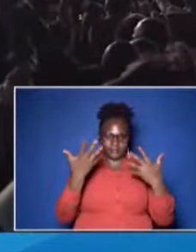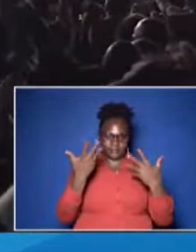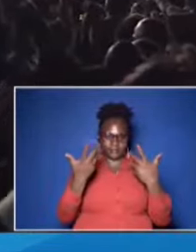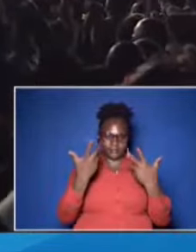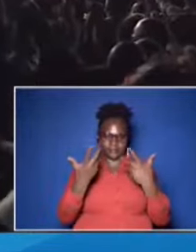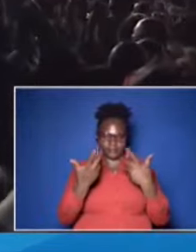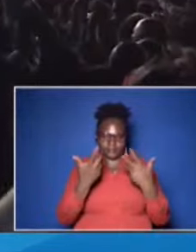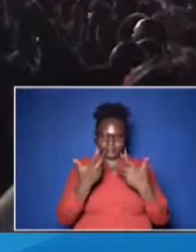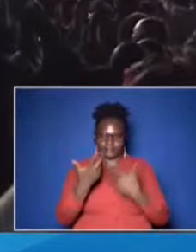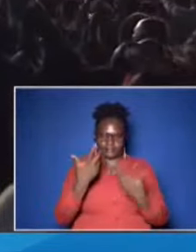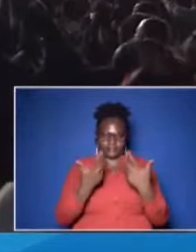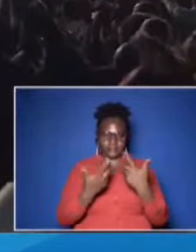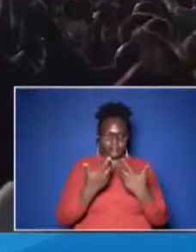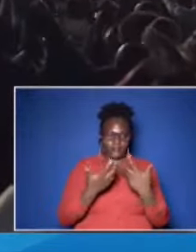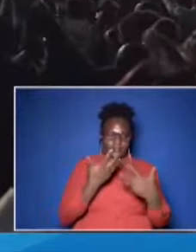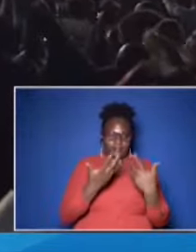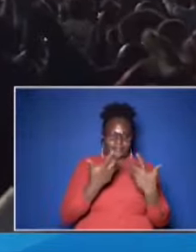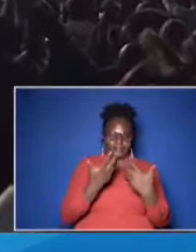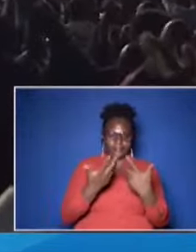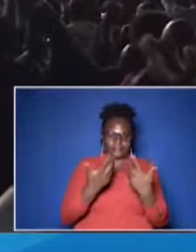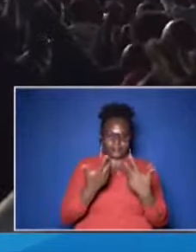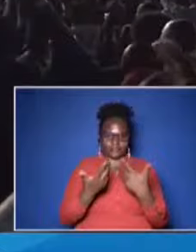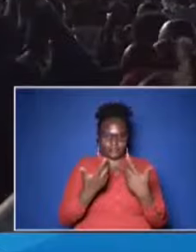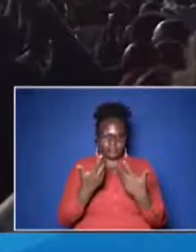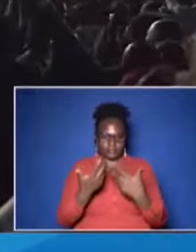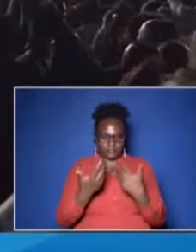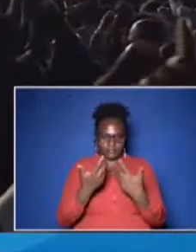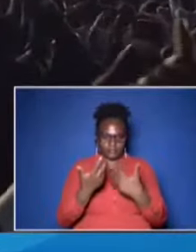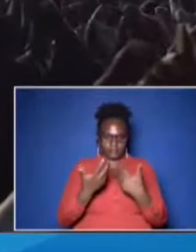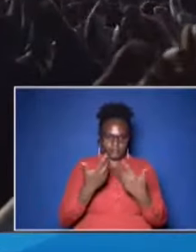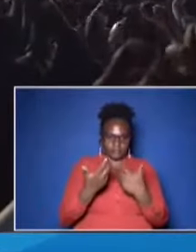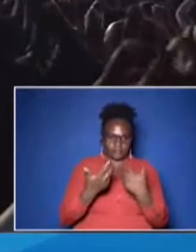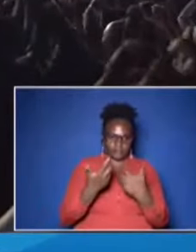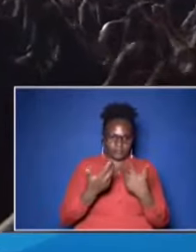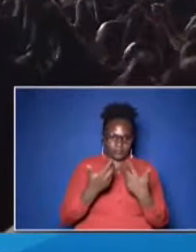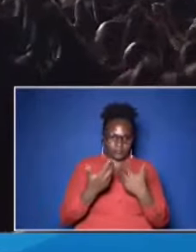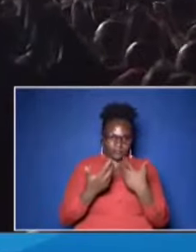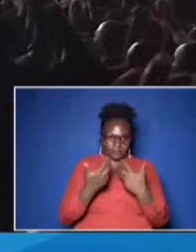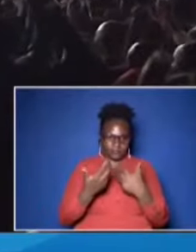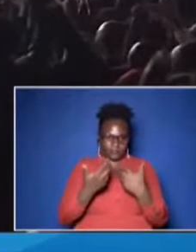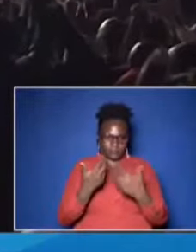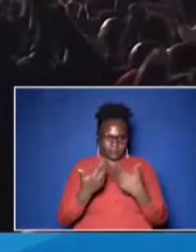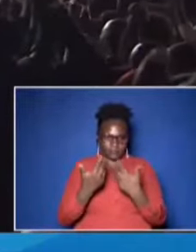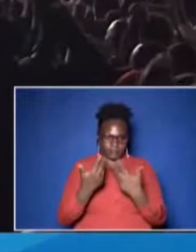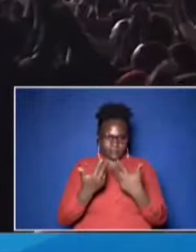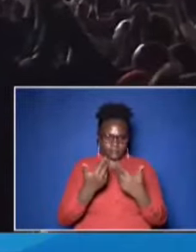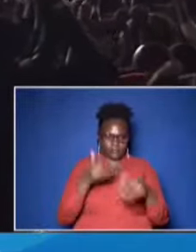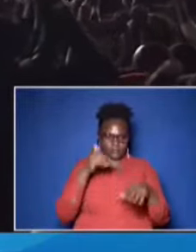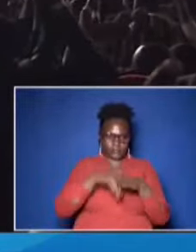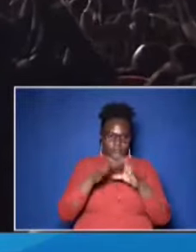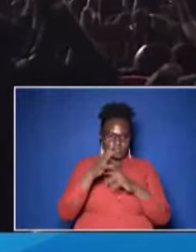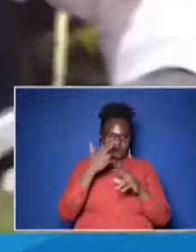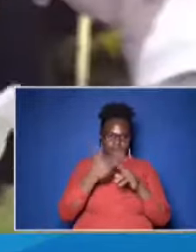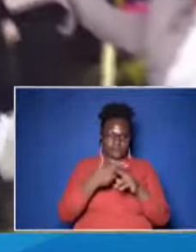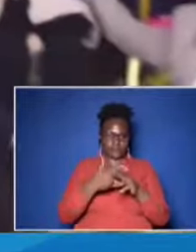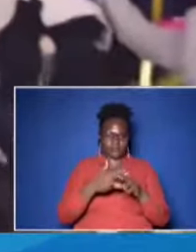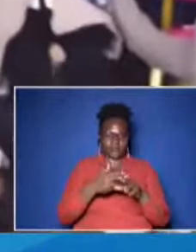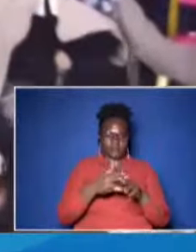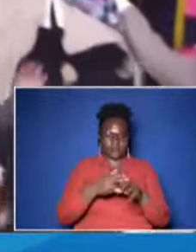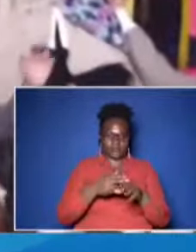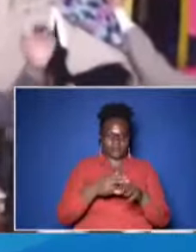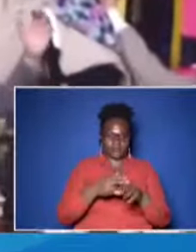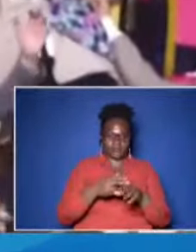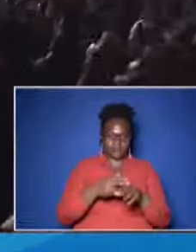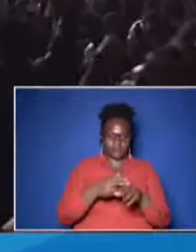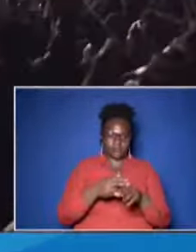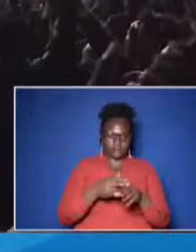receive it receive it receive it receive it in Jesus name receive the father